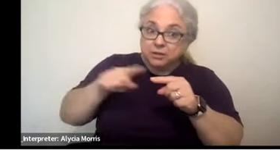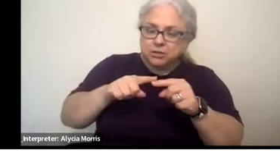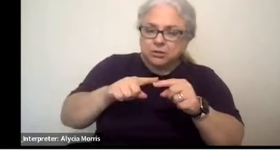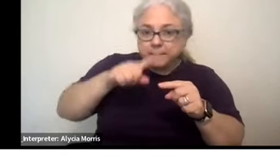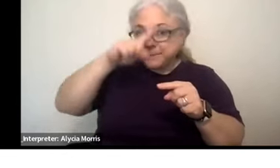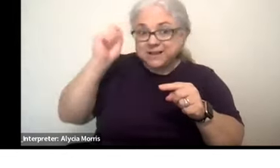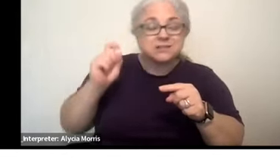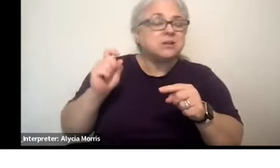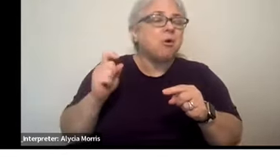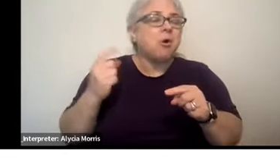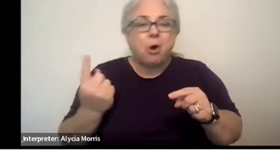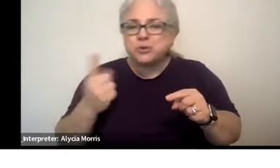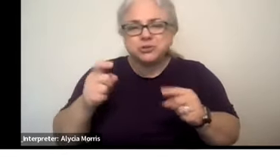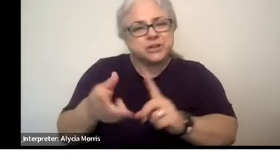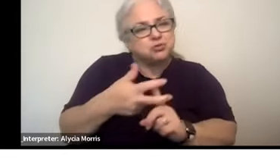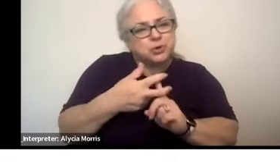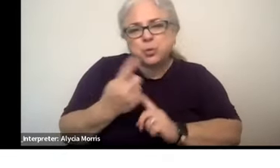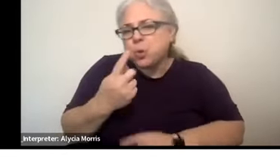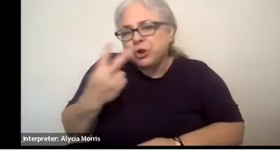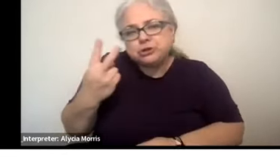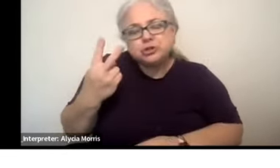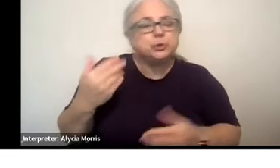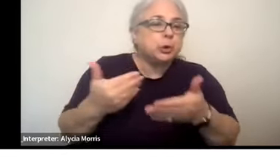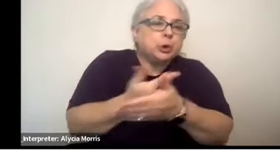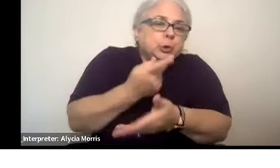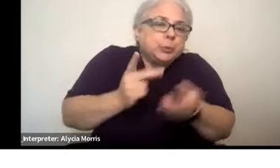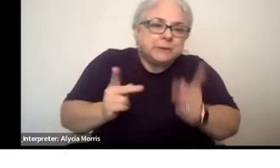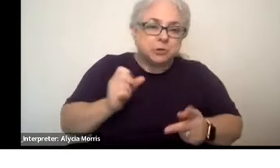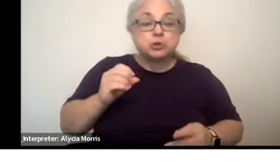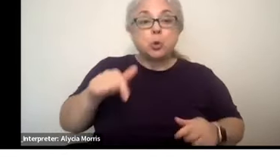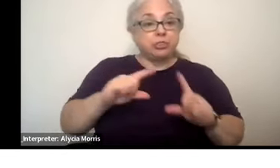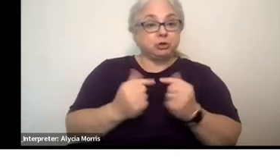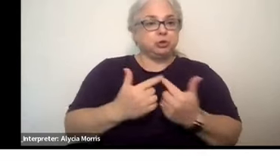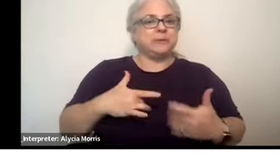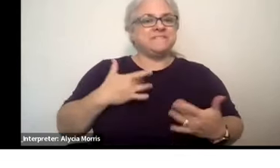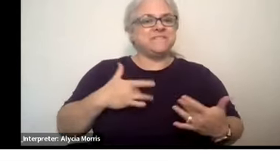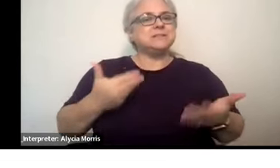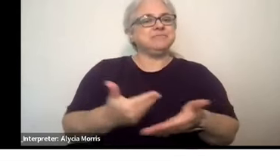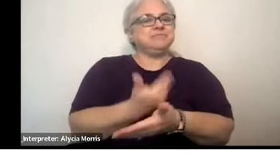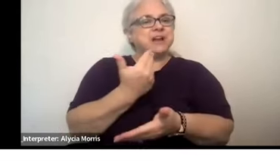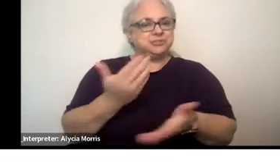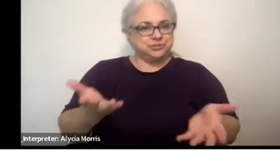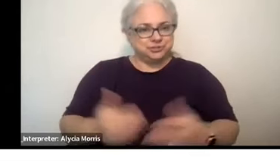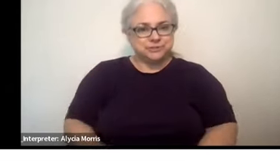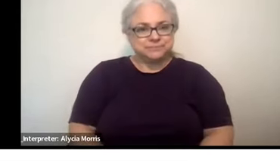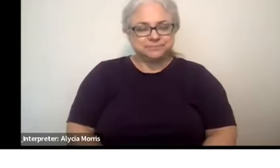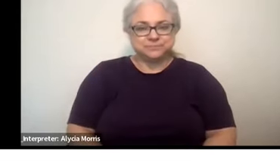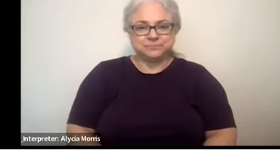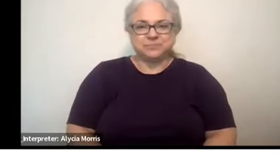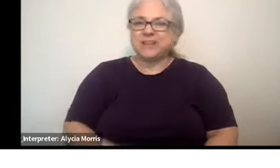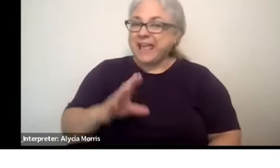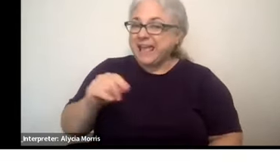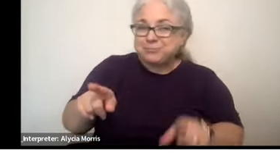recruit at least 1 or 2 new people annually to keep the group fresh. Plus, you're going to find turnover in your BILT members. They're going to